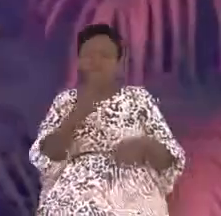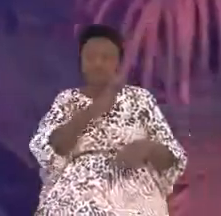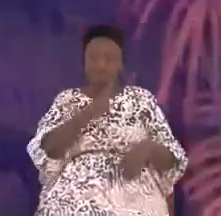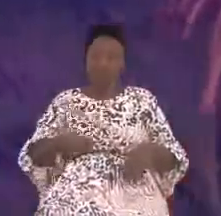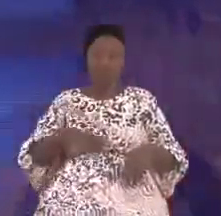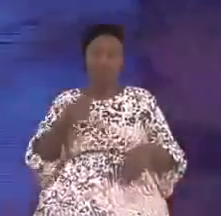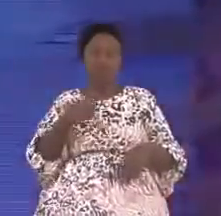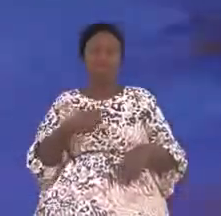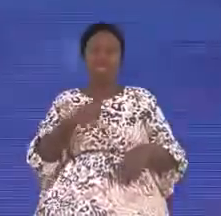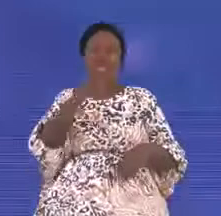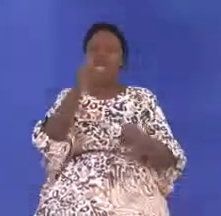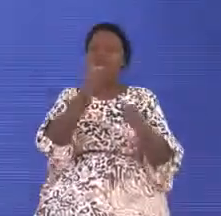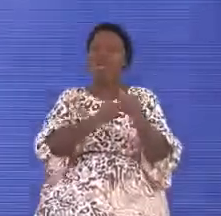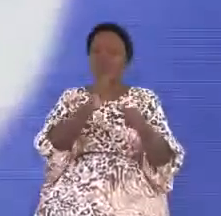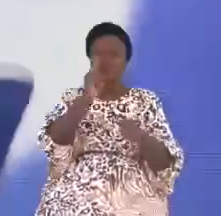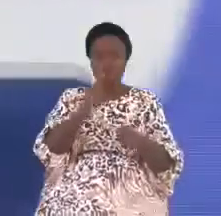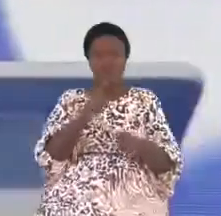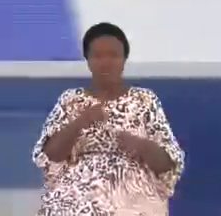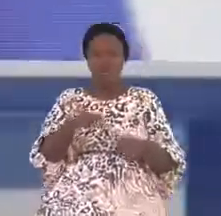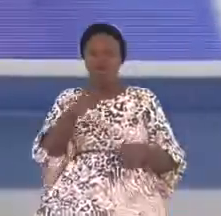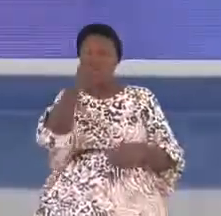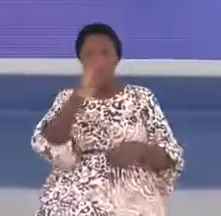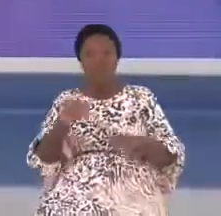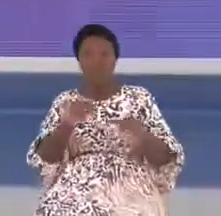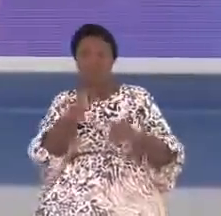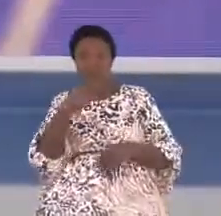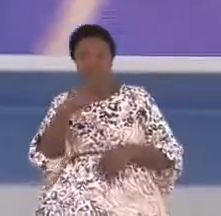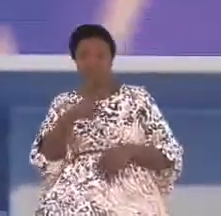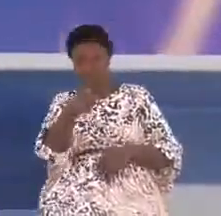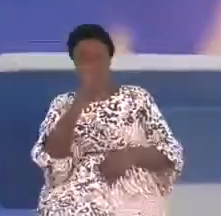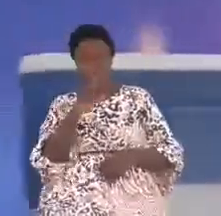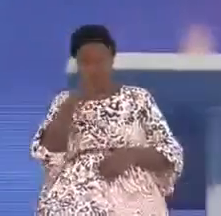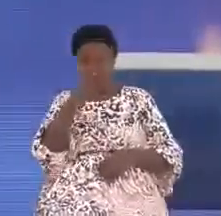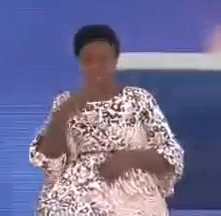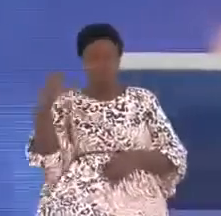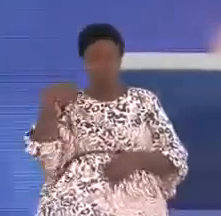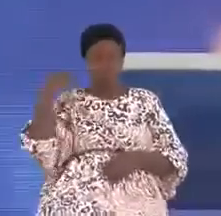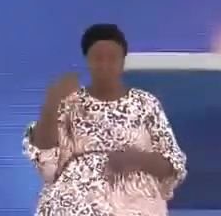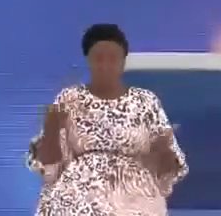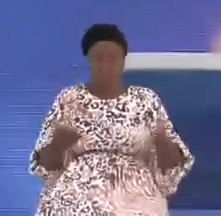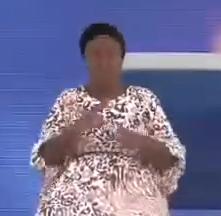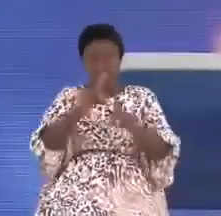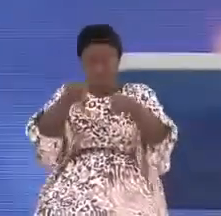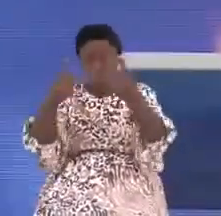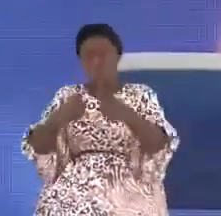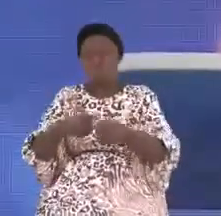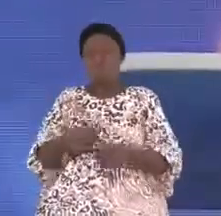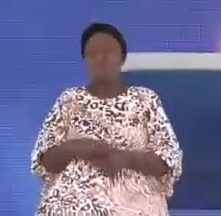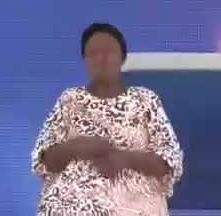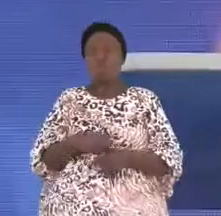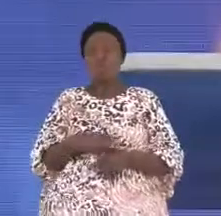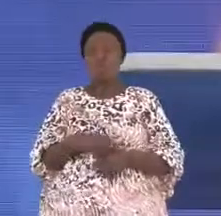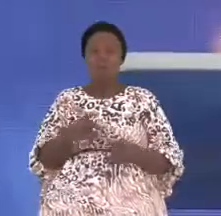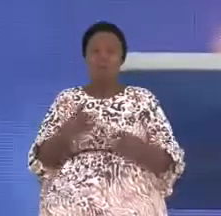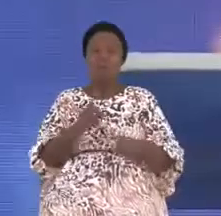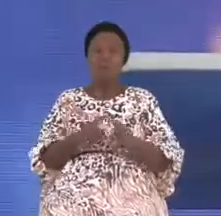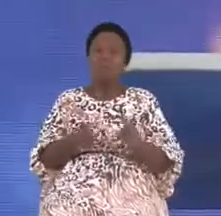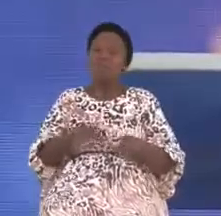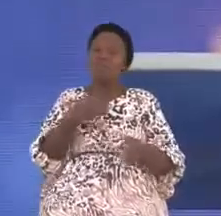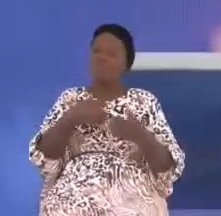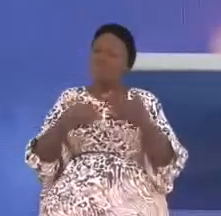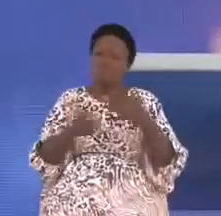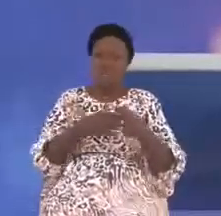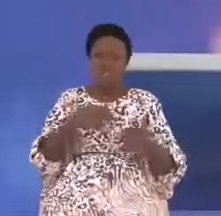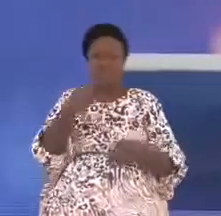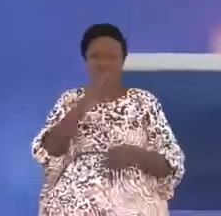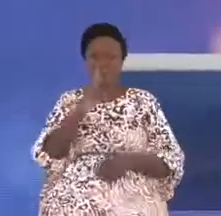say you are the ring leader everyone ring leader source originator of